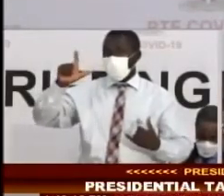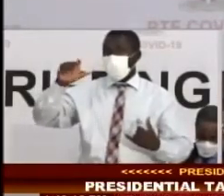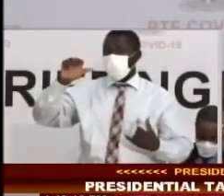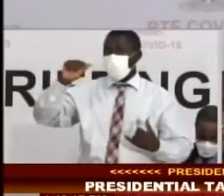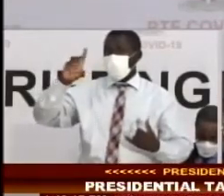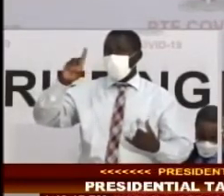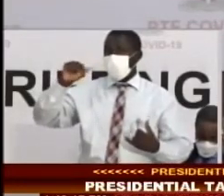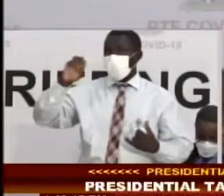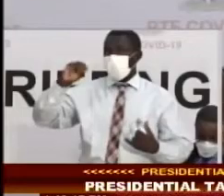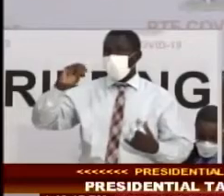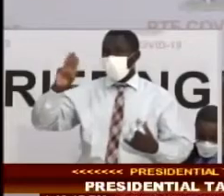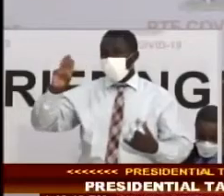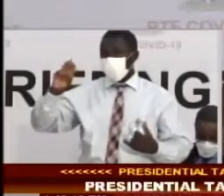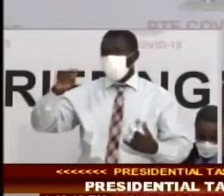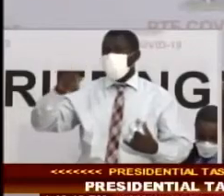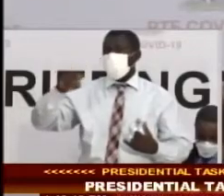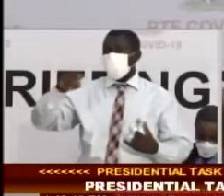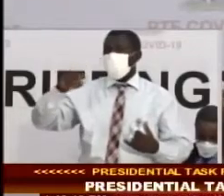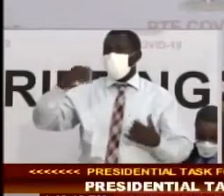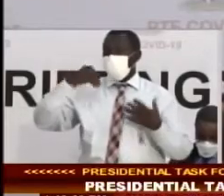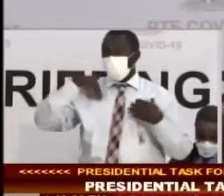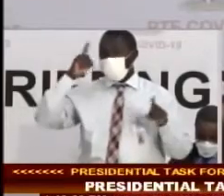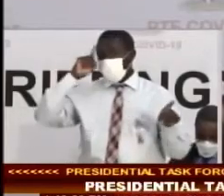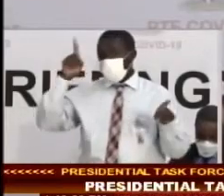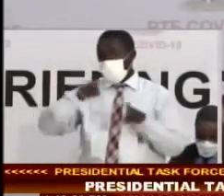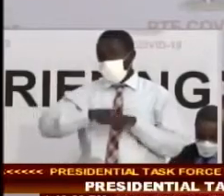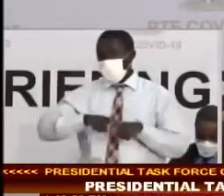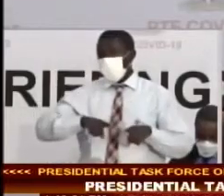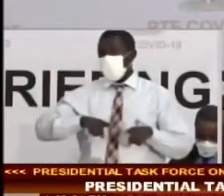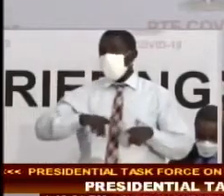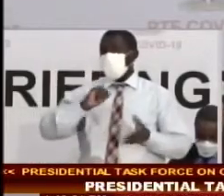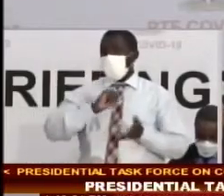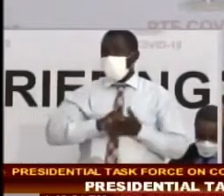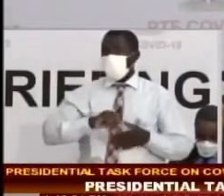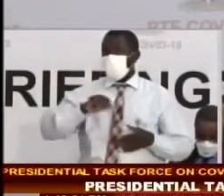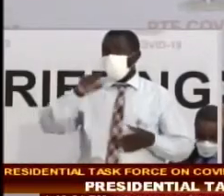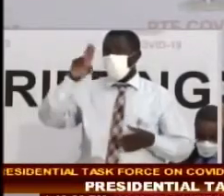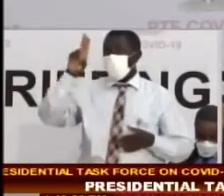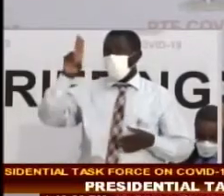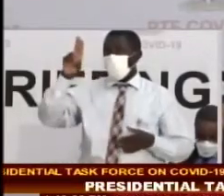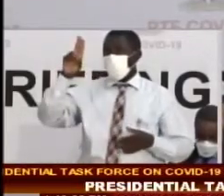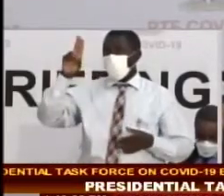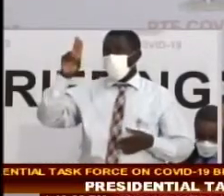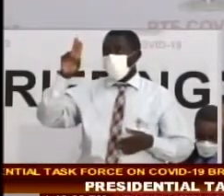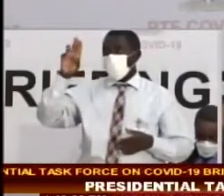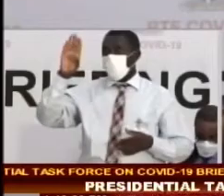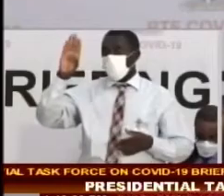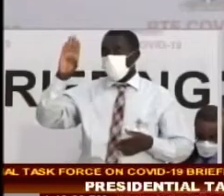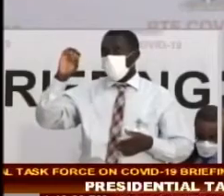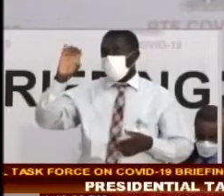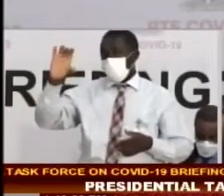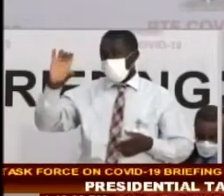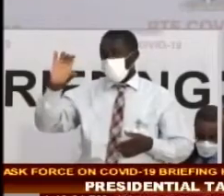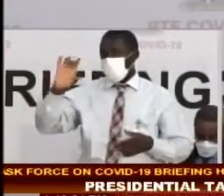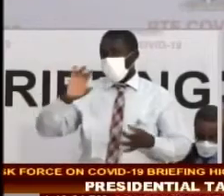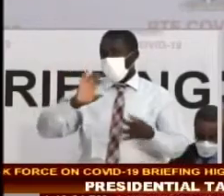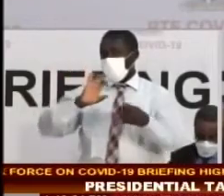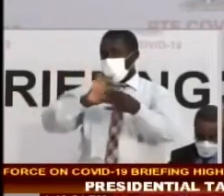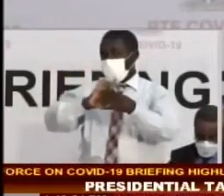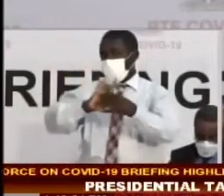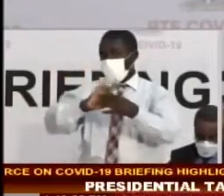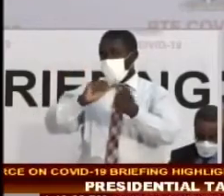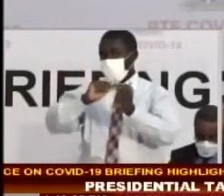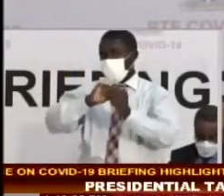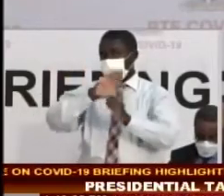all the operators in the ministry, agreed that UBEC will anchor an alliance with all the suburbs in all